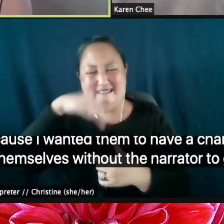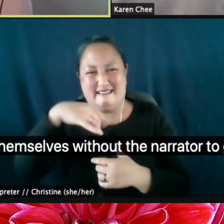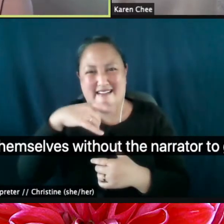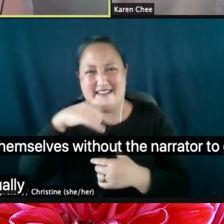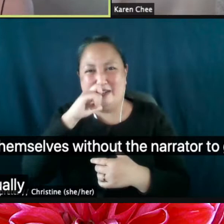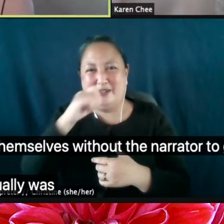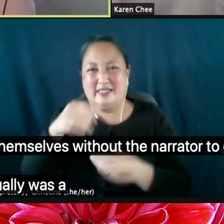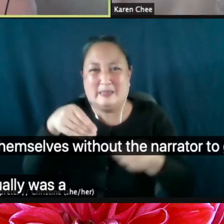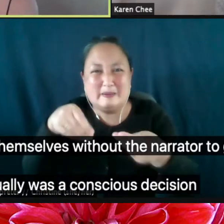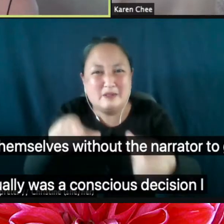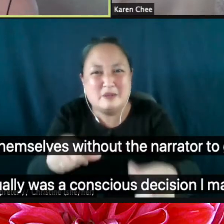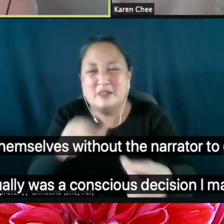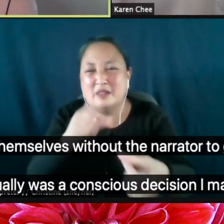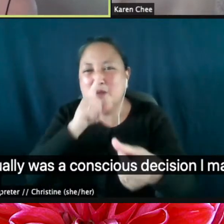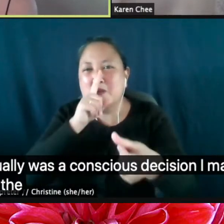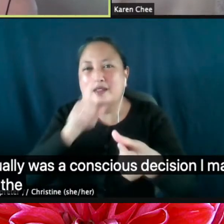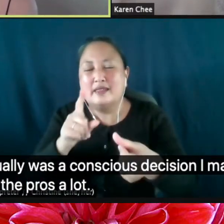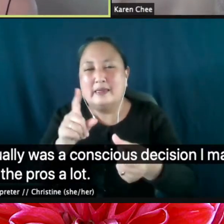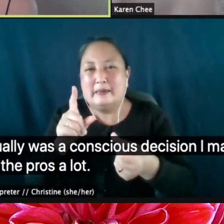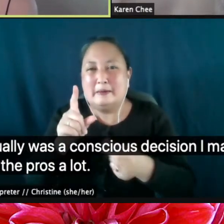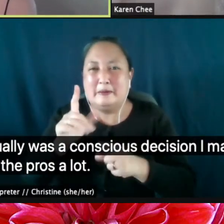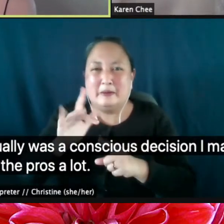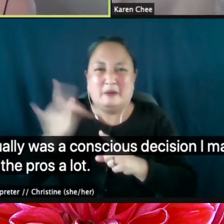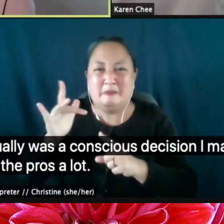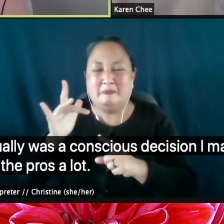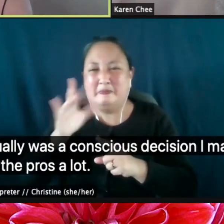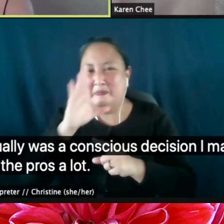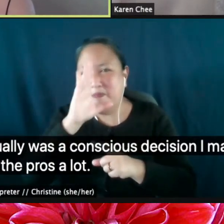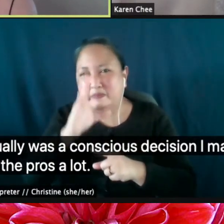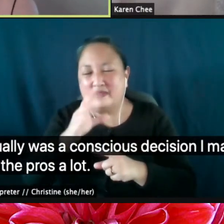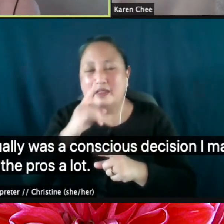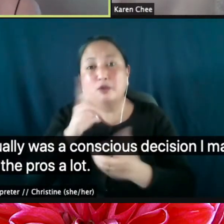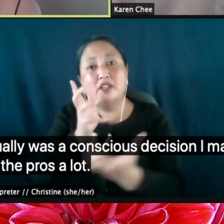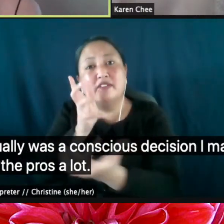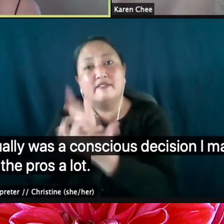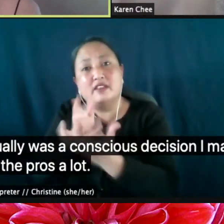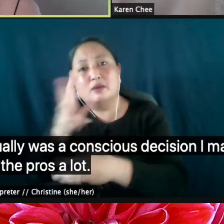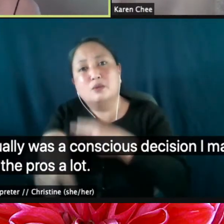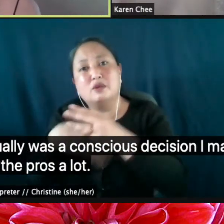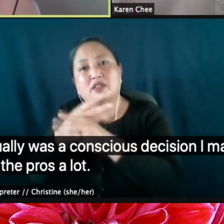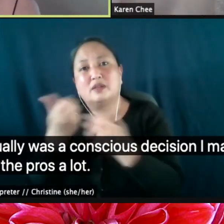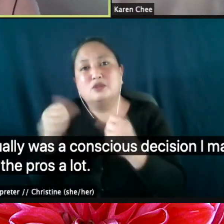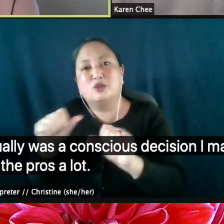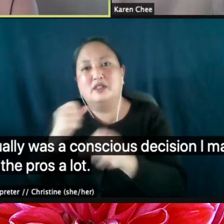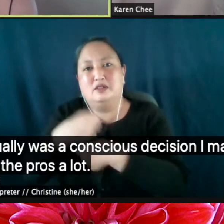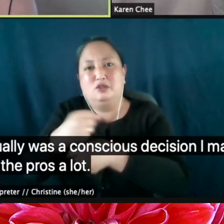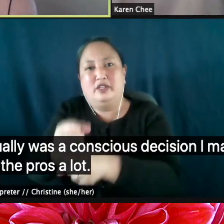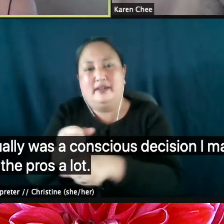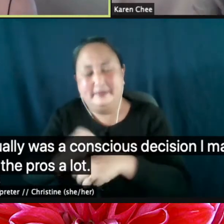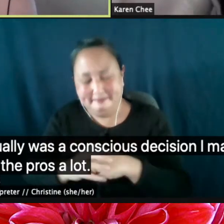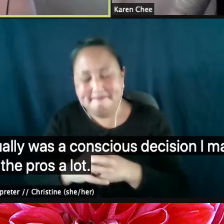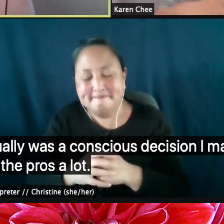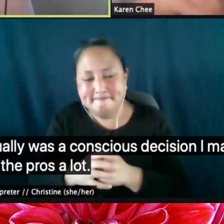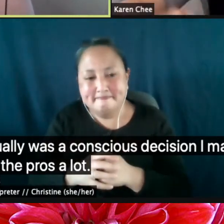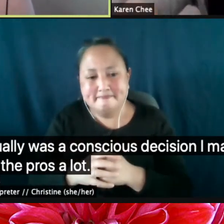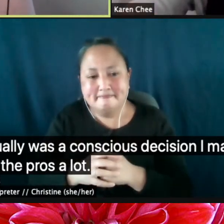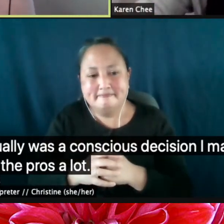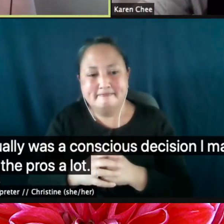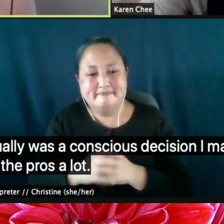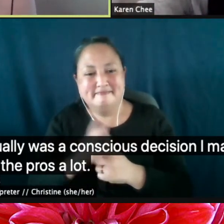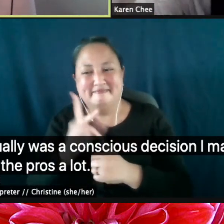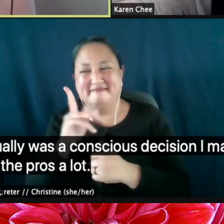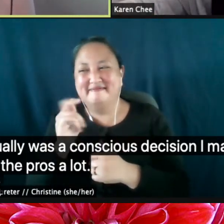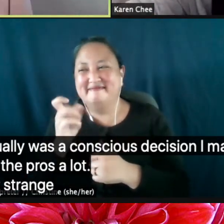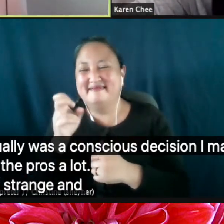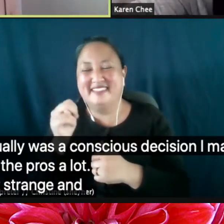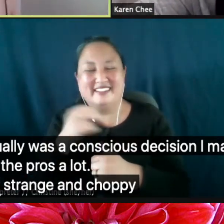at times and like really sharp in a way that suited the world that I was trying to create. That's so cool. That's also such a